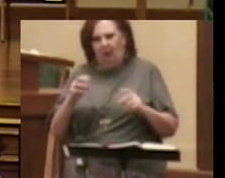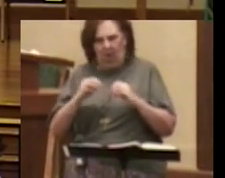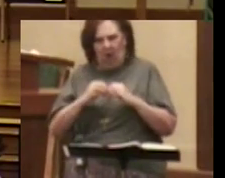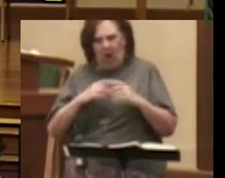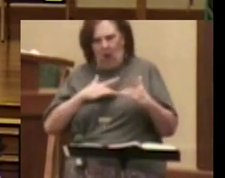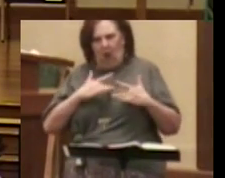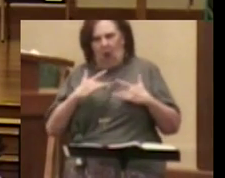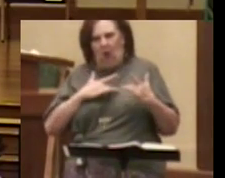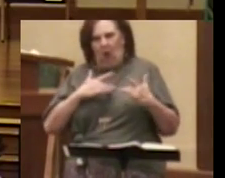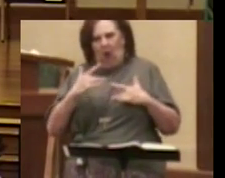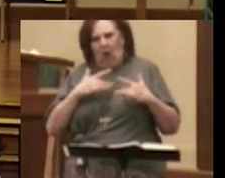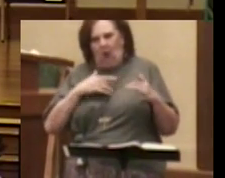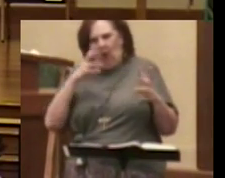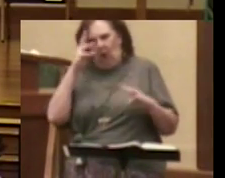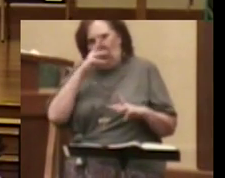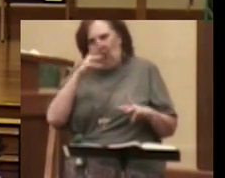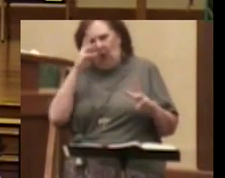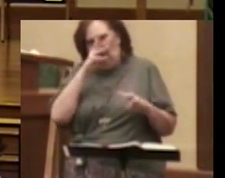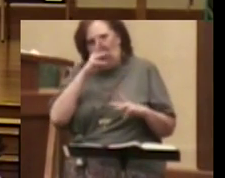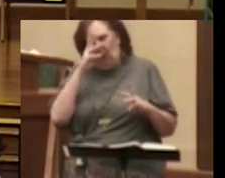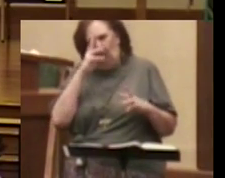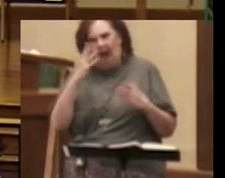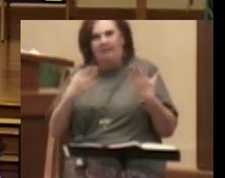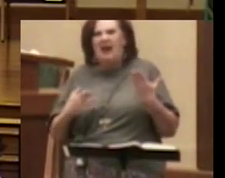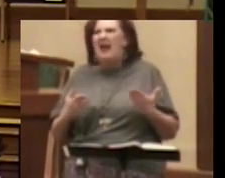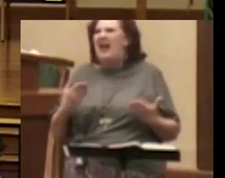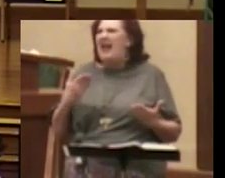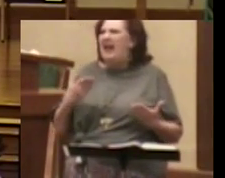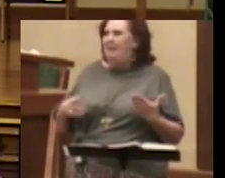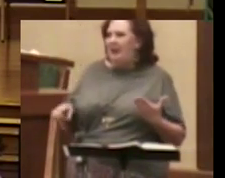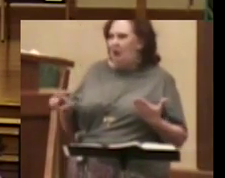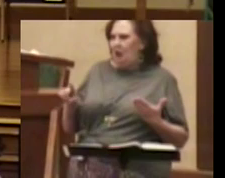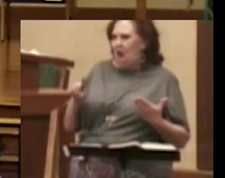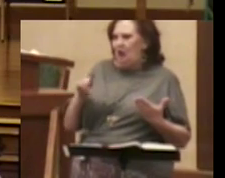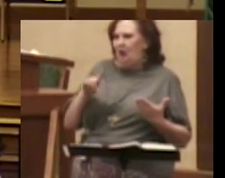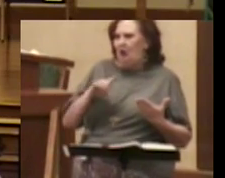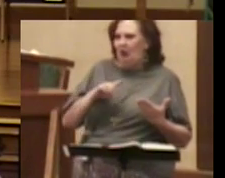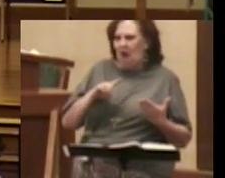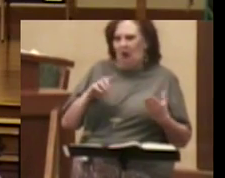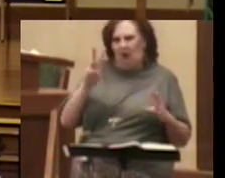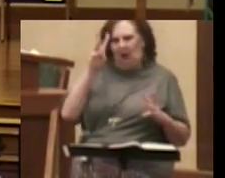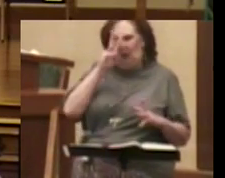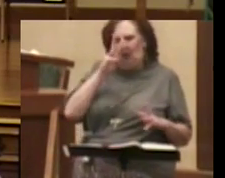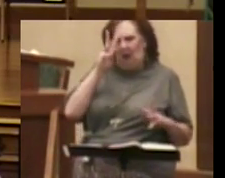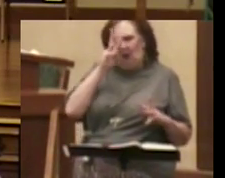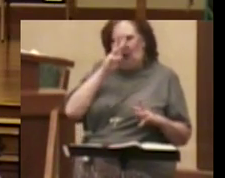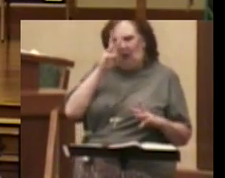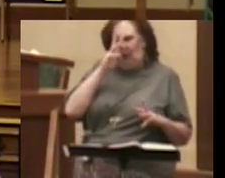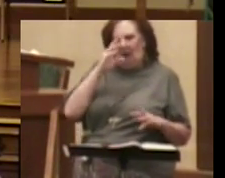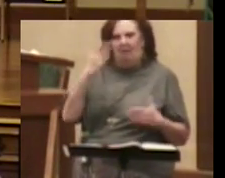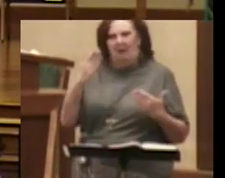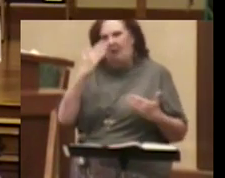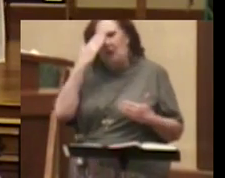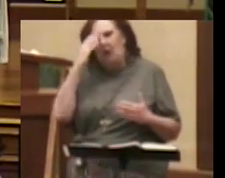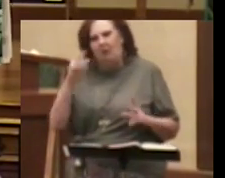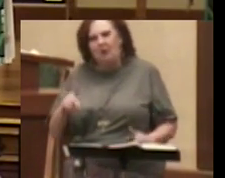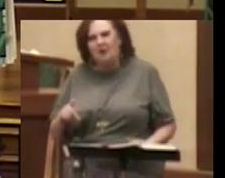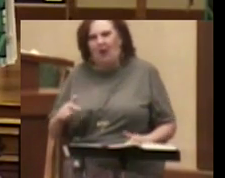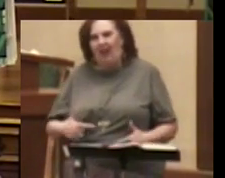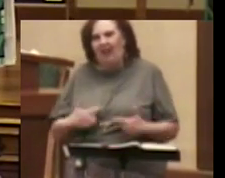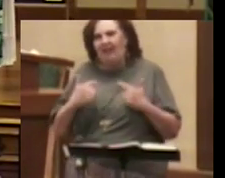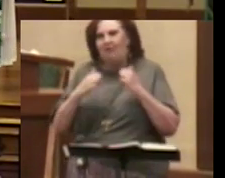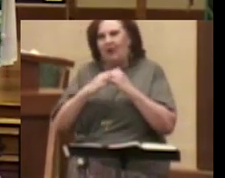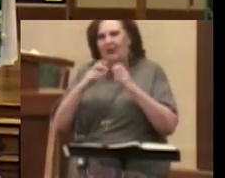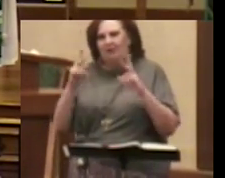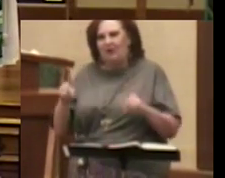be worriers. Maybe you are one of those people, or maybe you know someone or live with someone whom